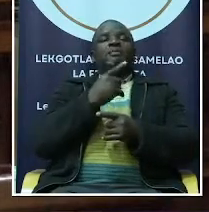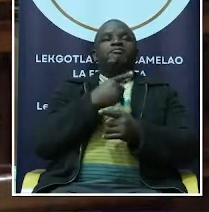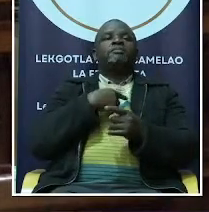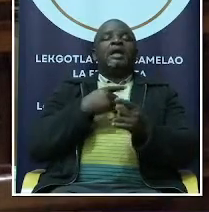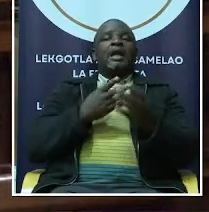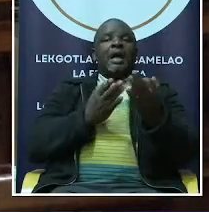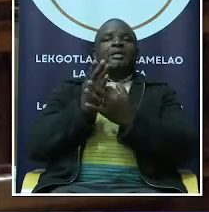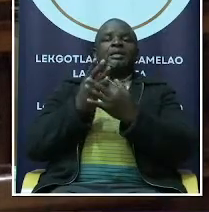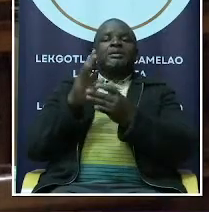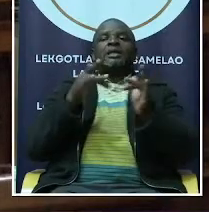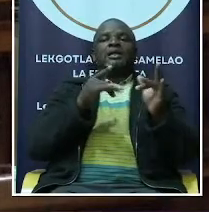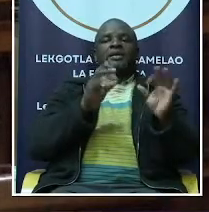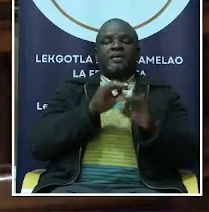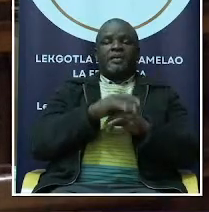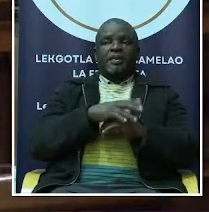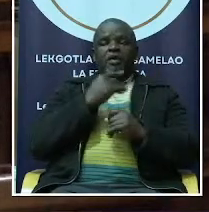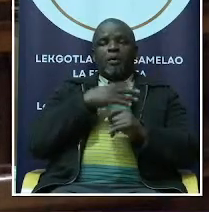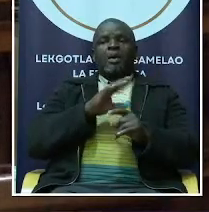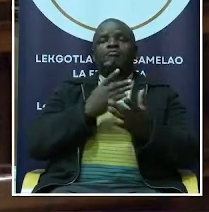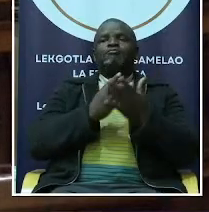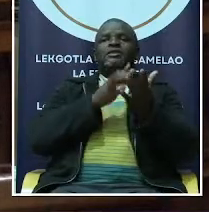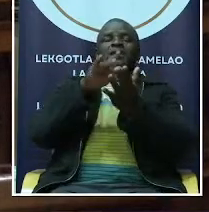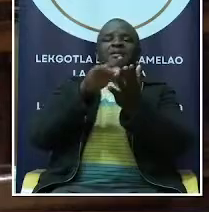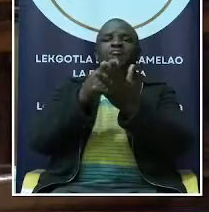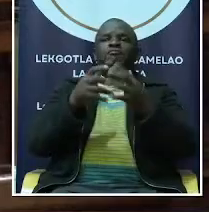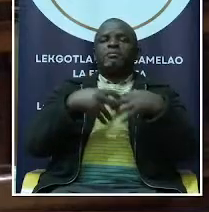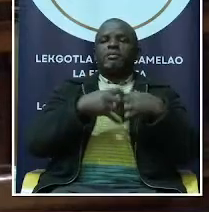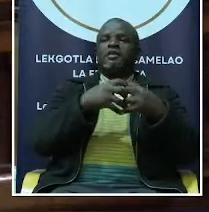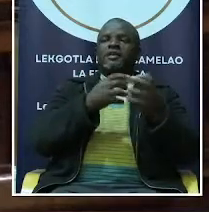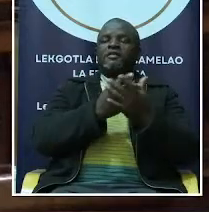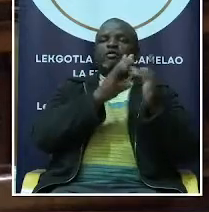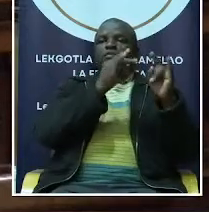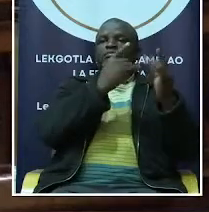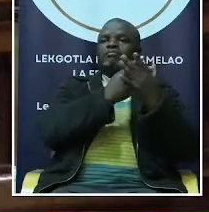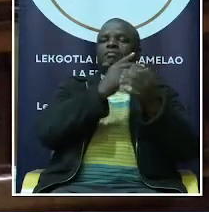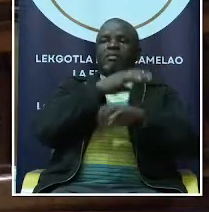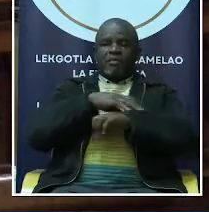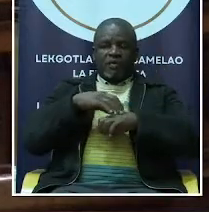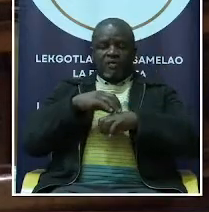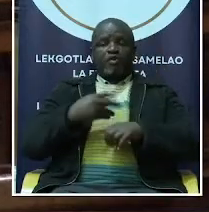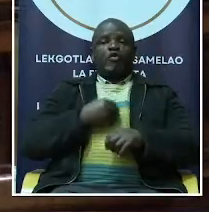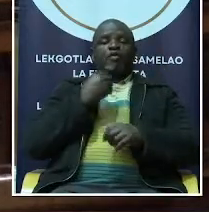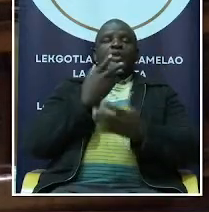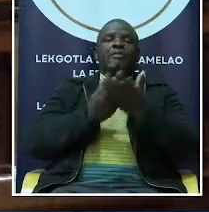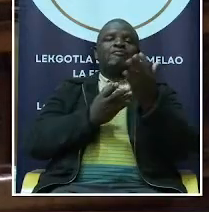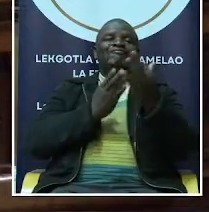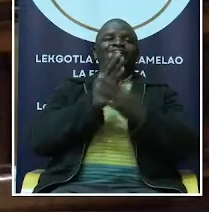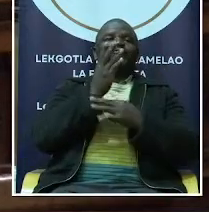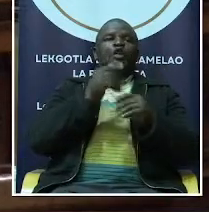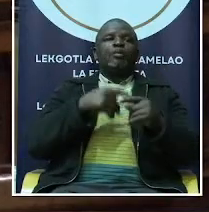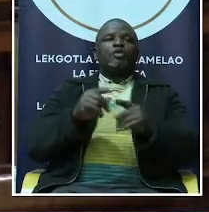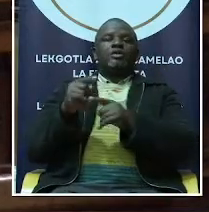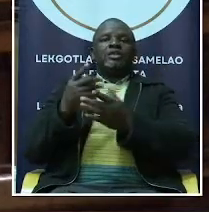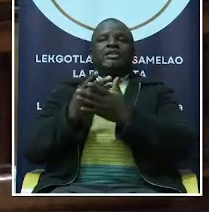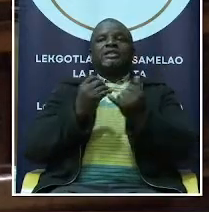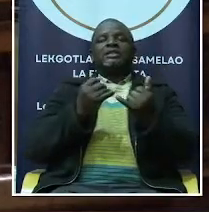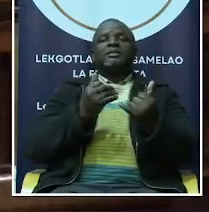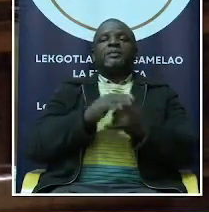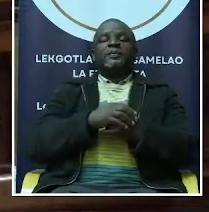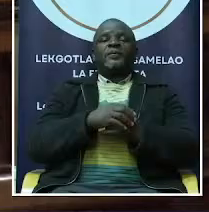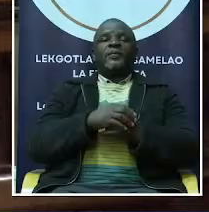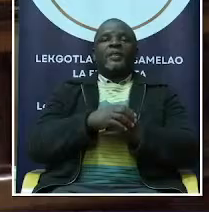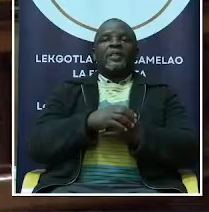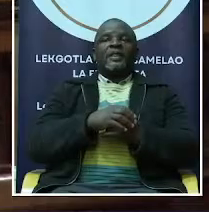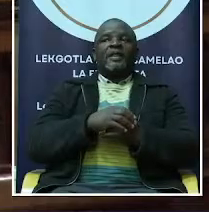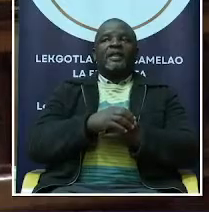internet access. So you want an establishment into internet access into urban and rural areas so that the youth is able to access these opportunities